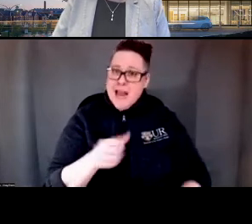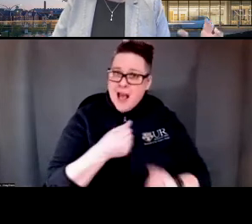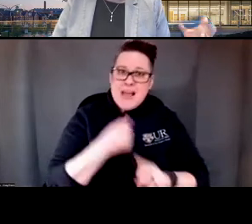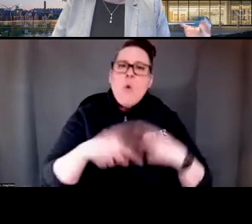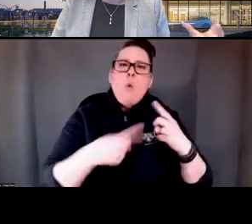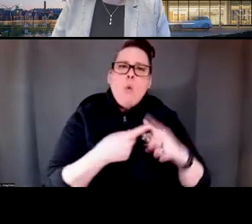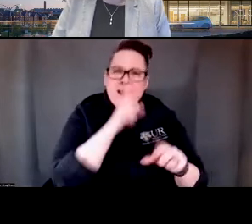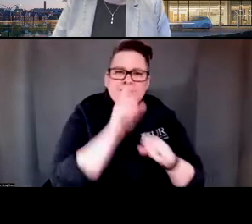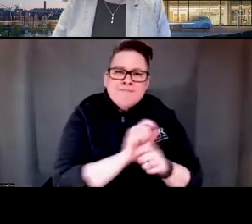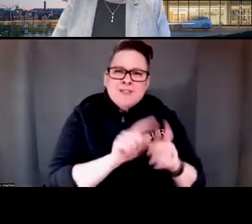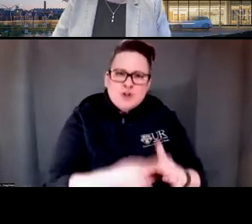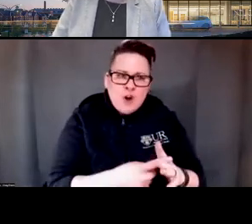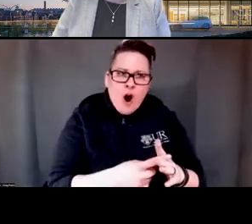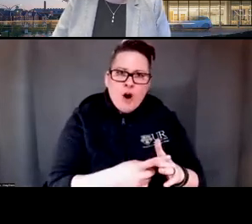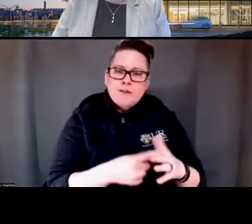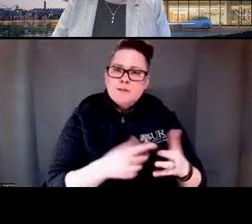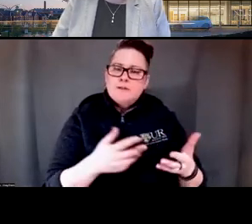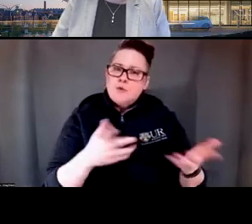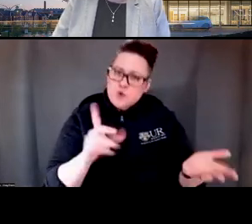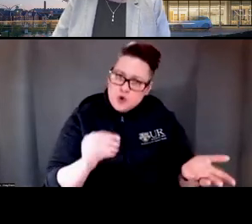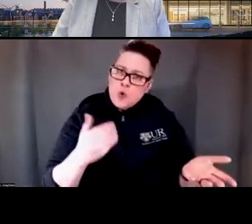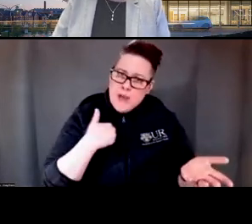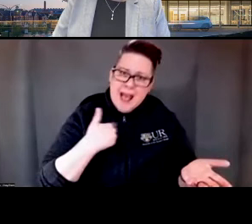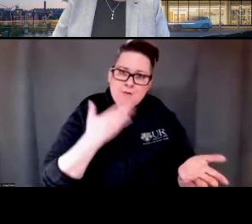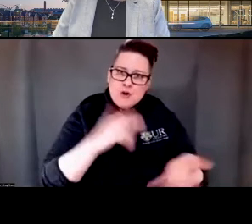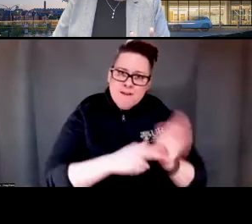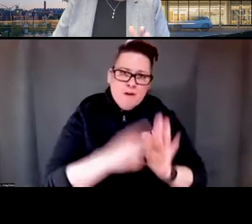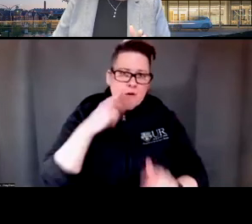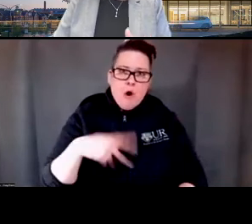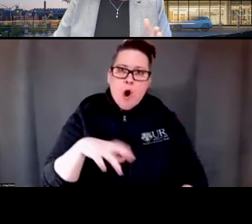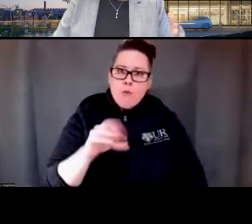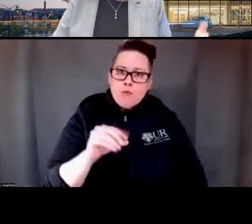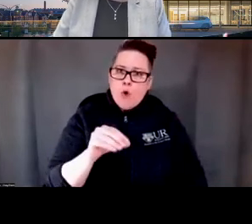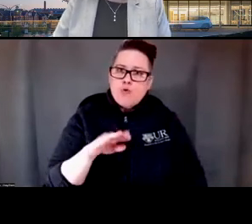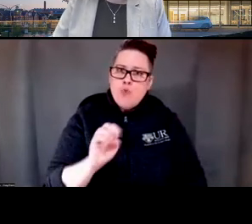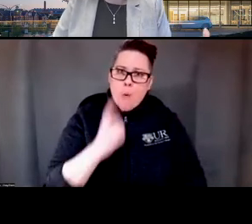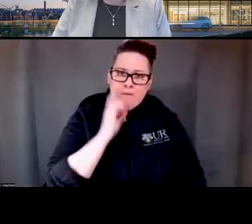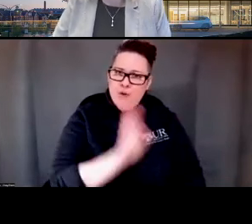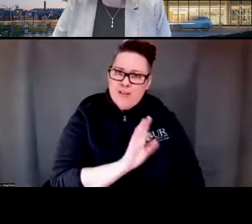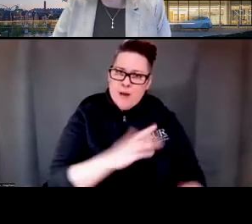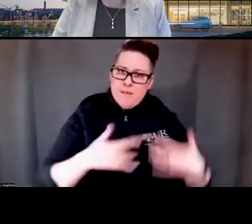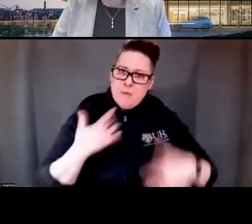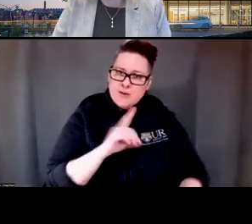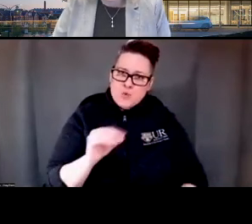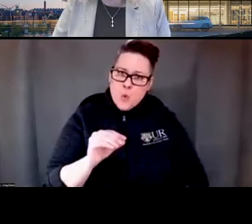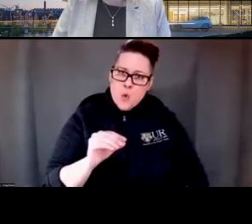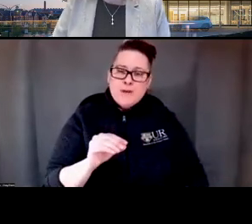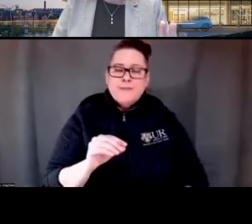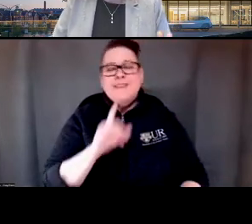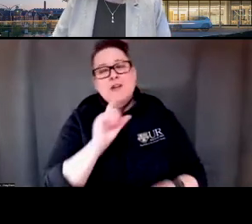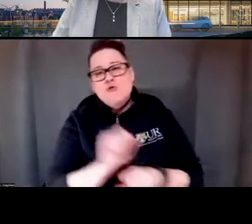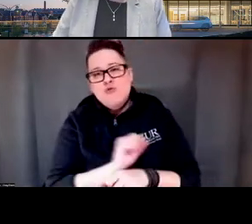defined prodrome in bipolar disorder? And again, it's kind of a retrospective concept in